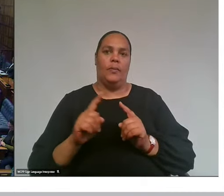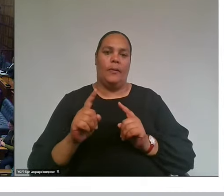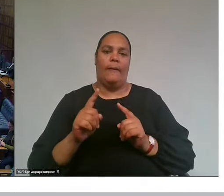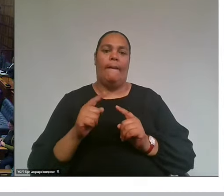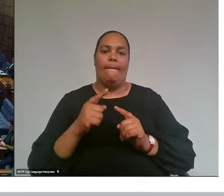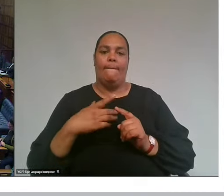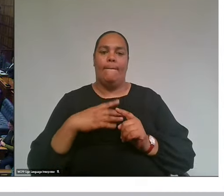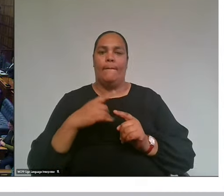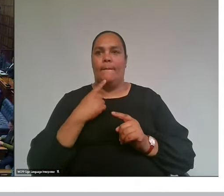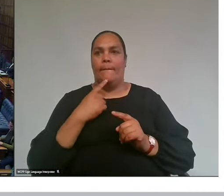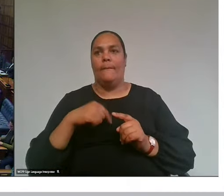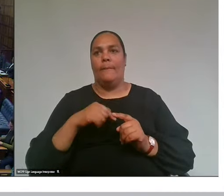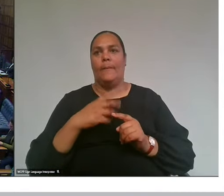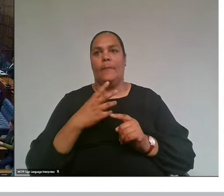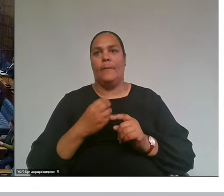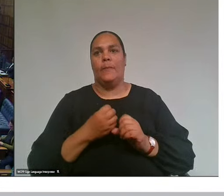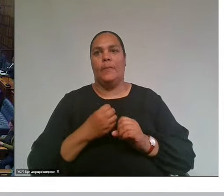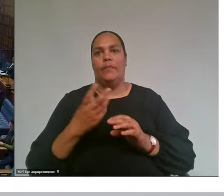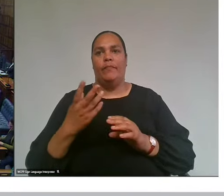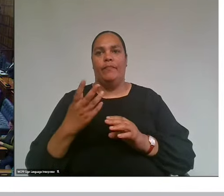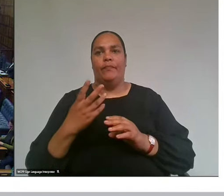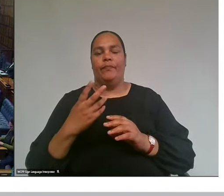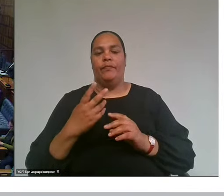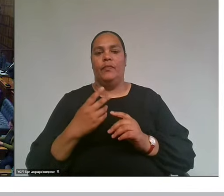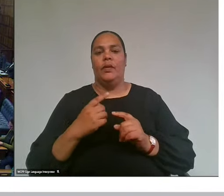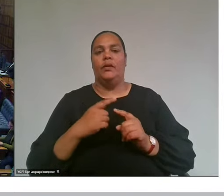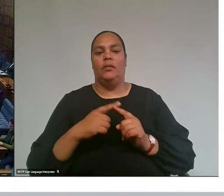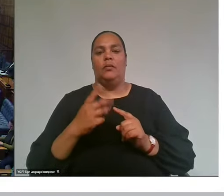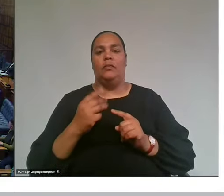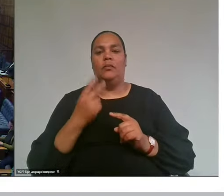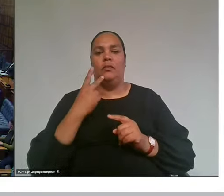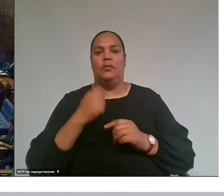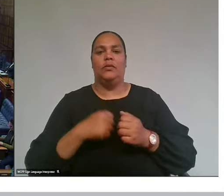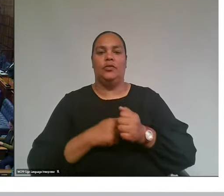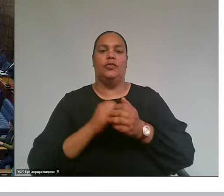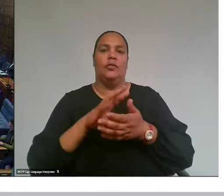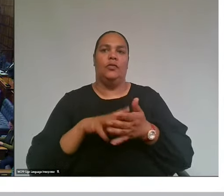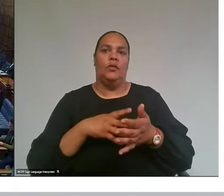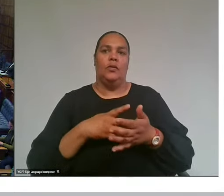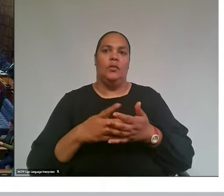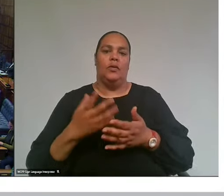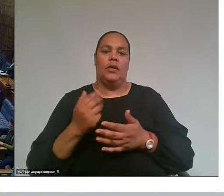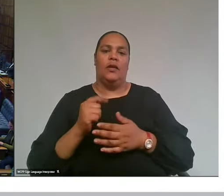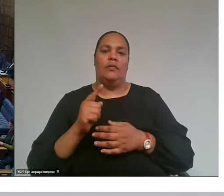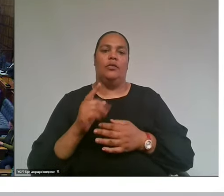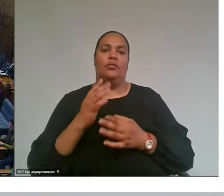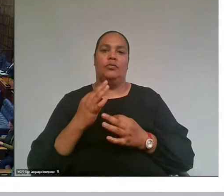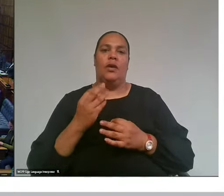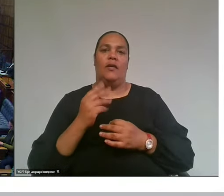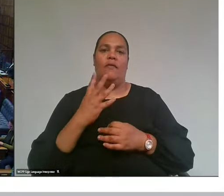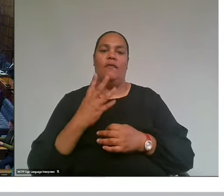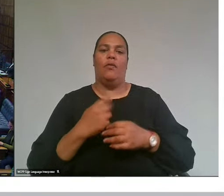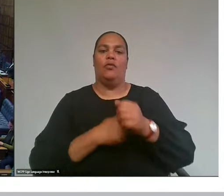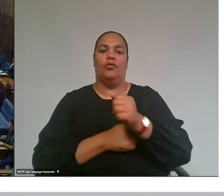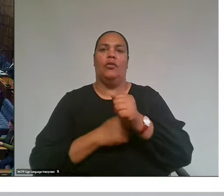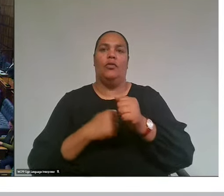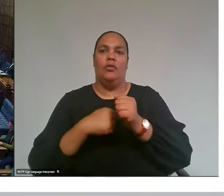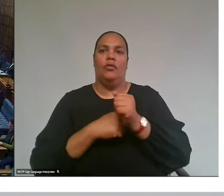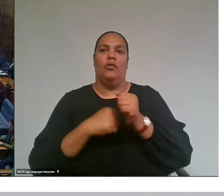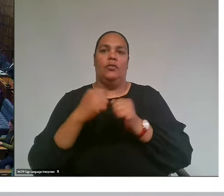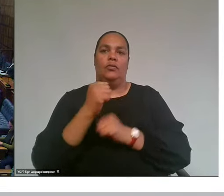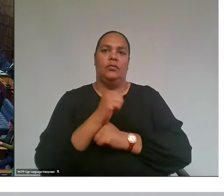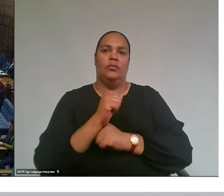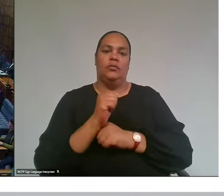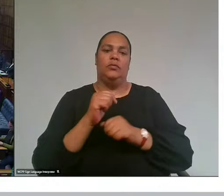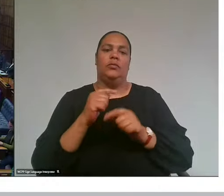to say that and we understand so if we look at the strategic framework it has essentially four pillars so one is really how we